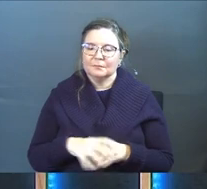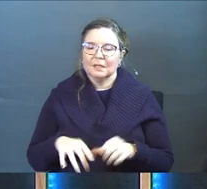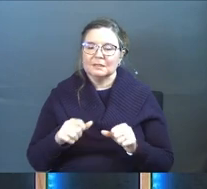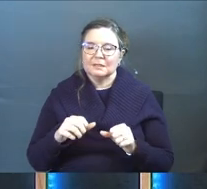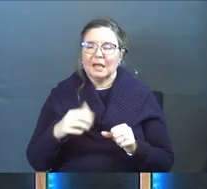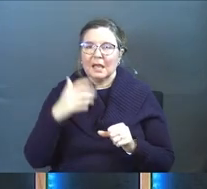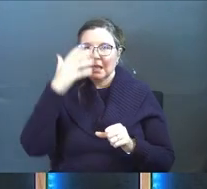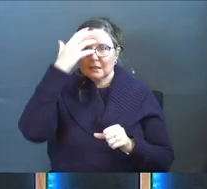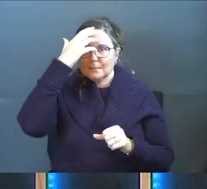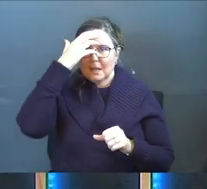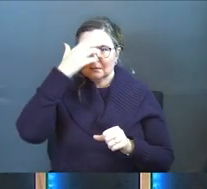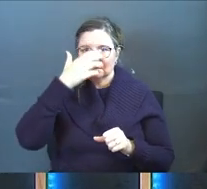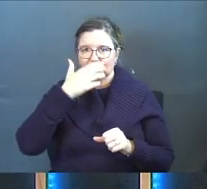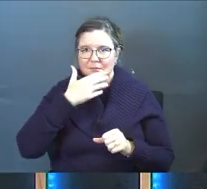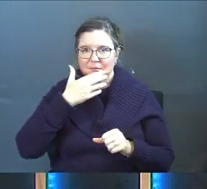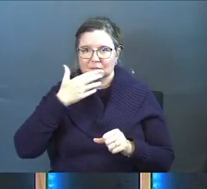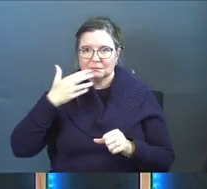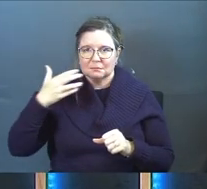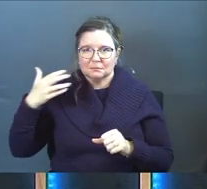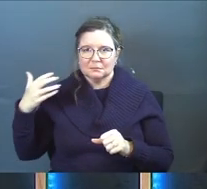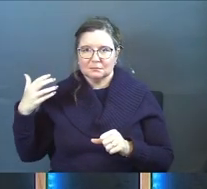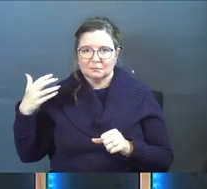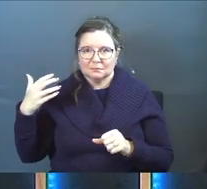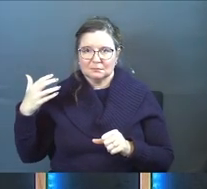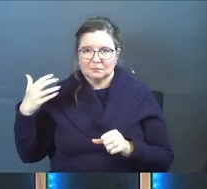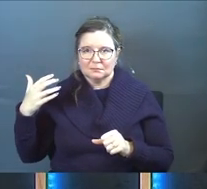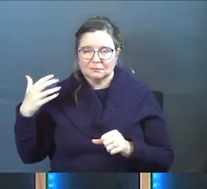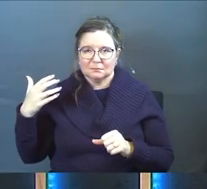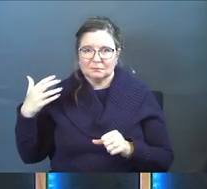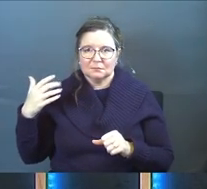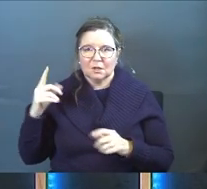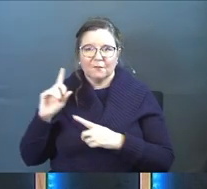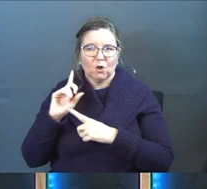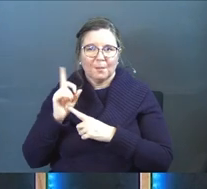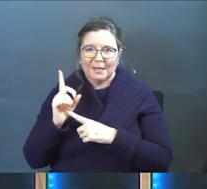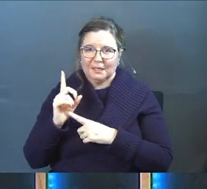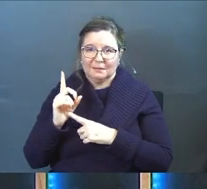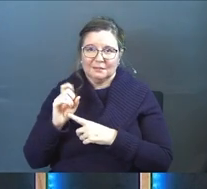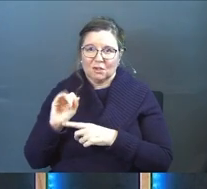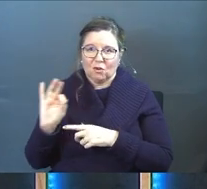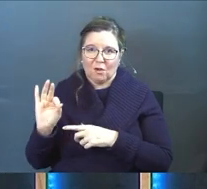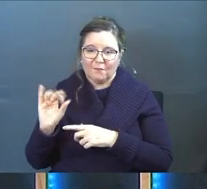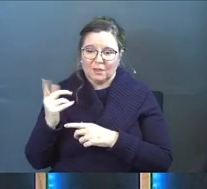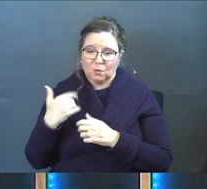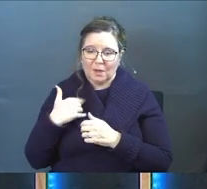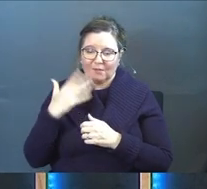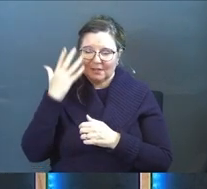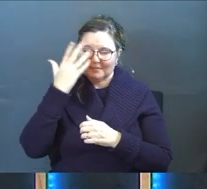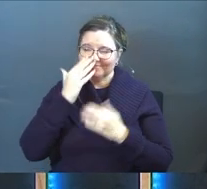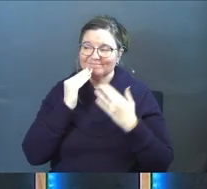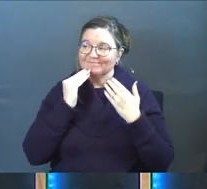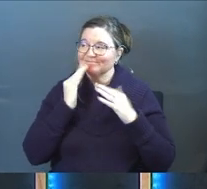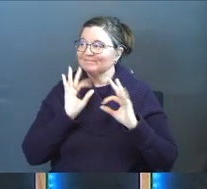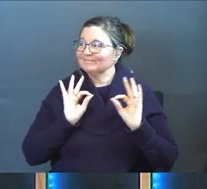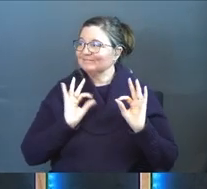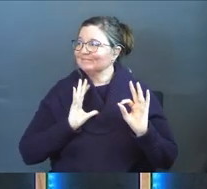take the mask off. Take the mask off just for a minute that you've got it all together.